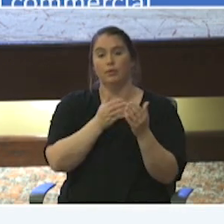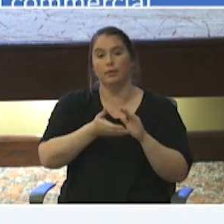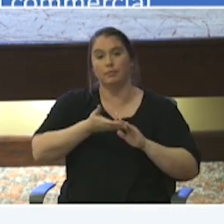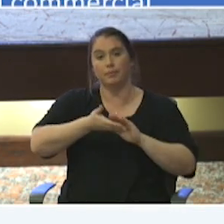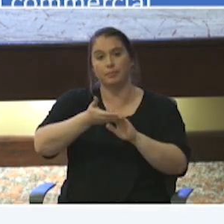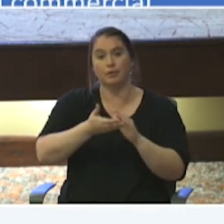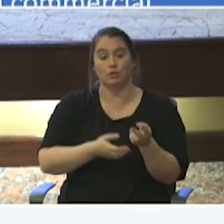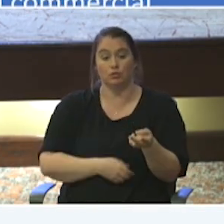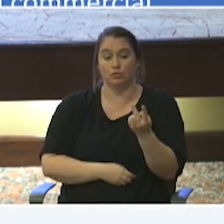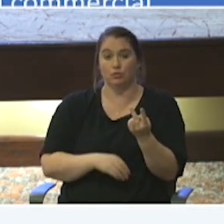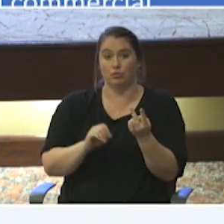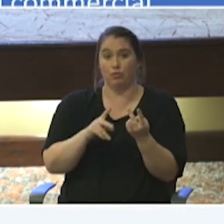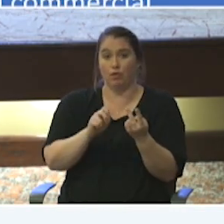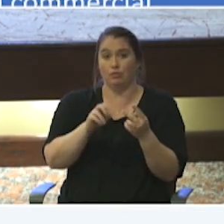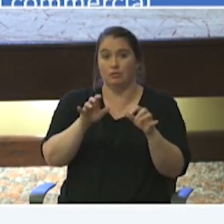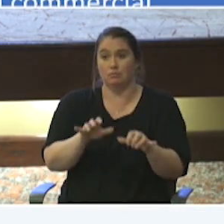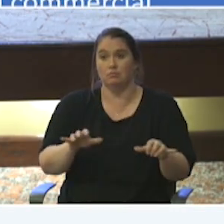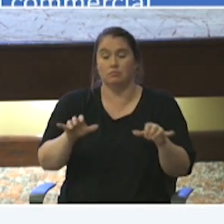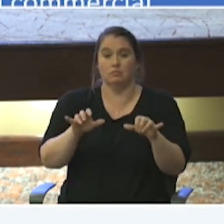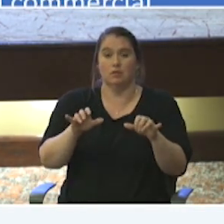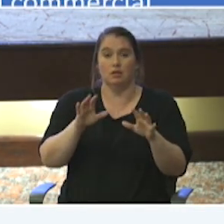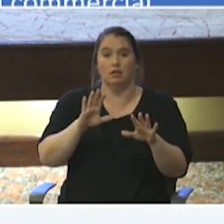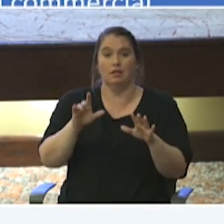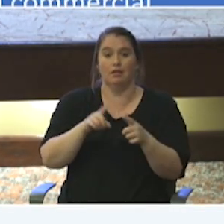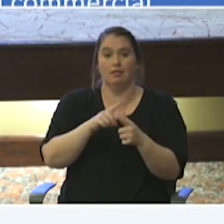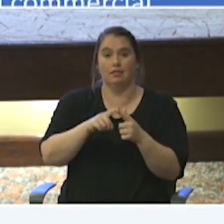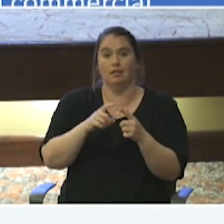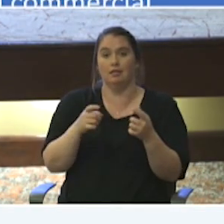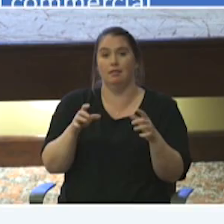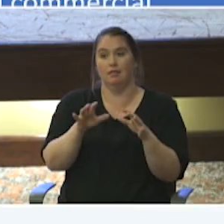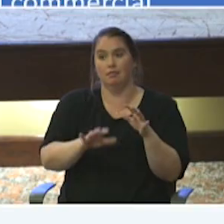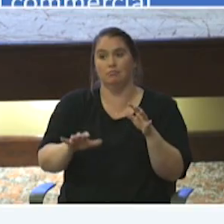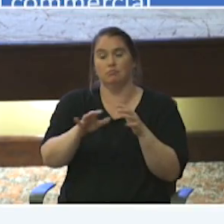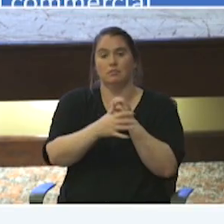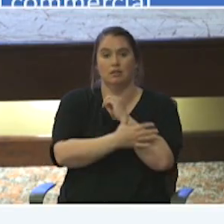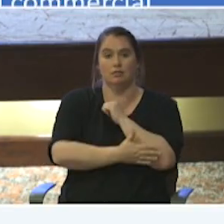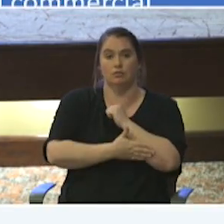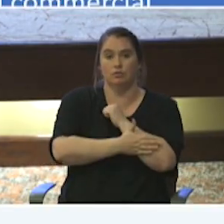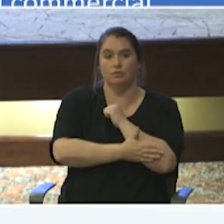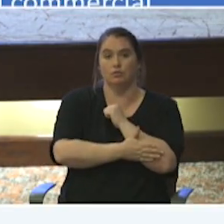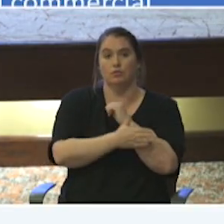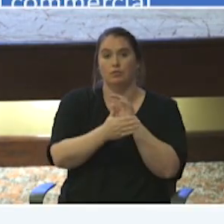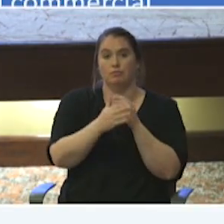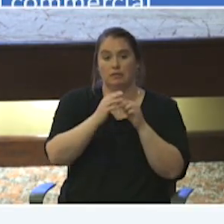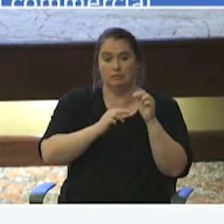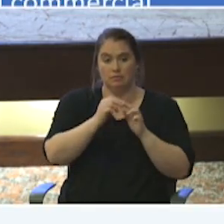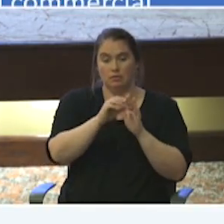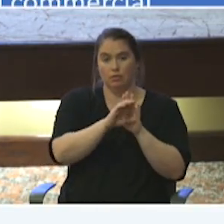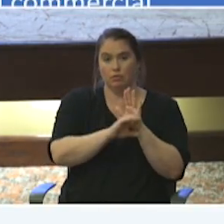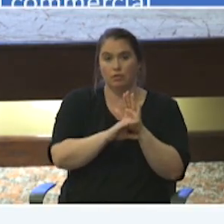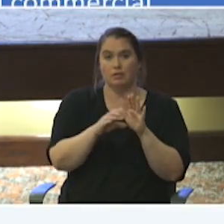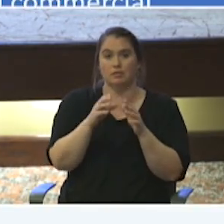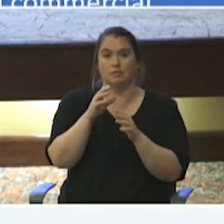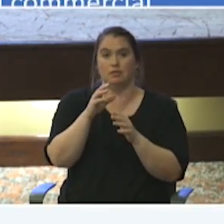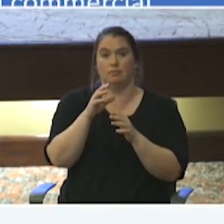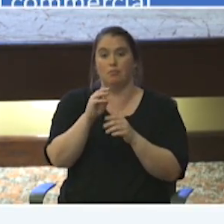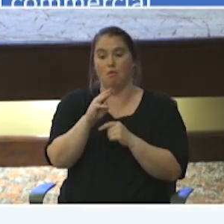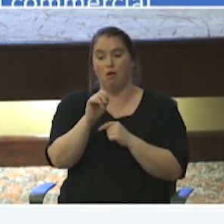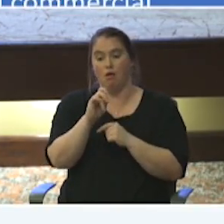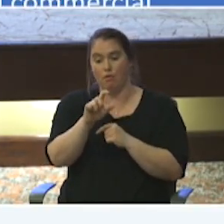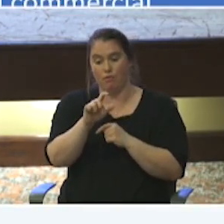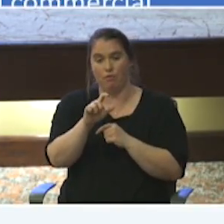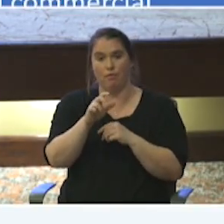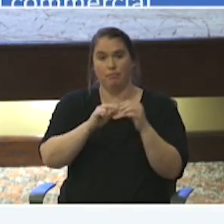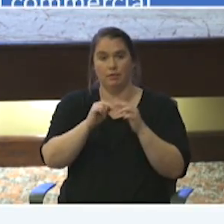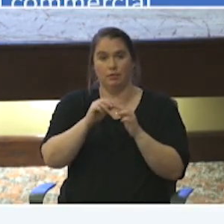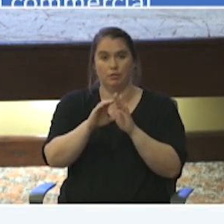codes, International Code and the National Electric Code. The International Building Code, or IBC, is a model building code developed by the